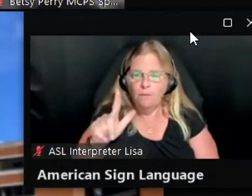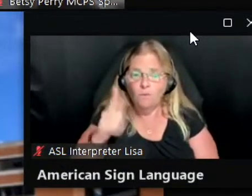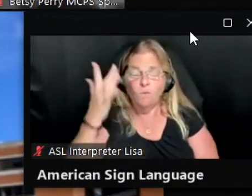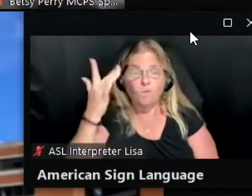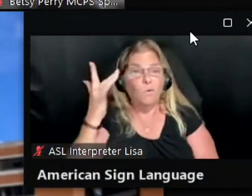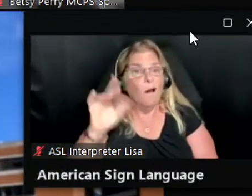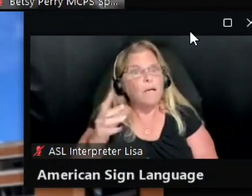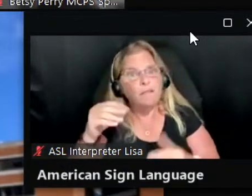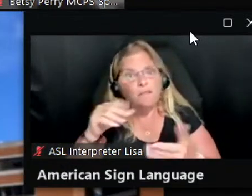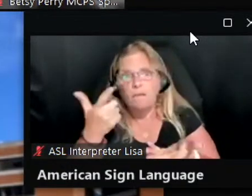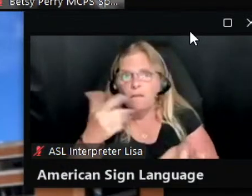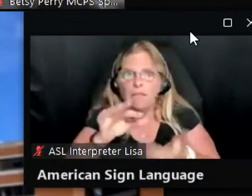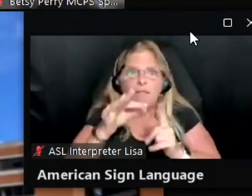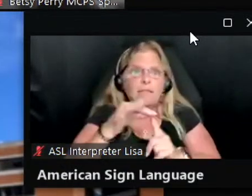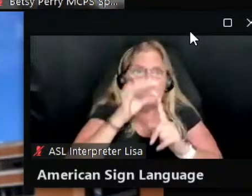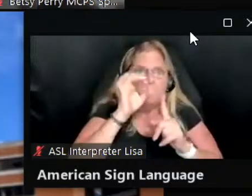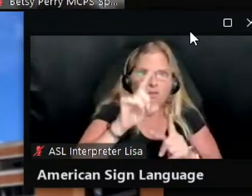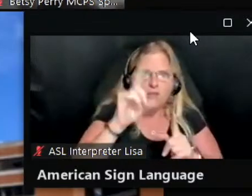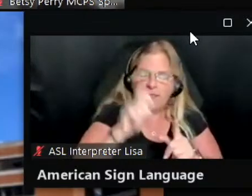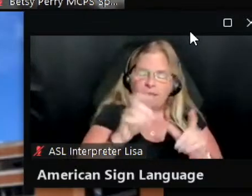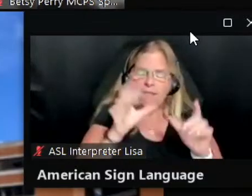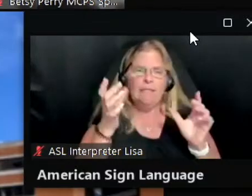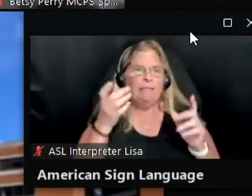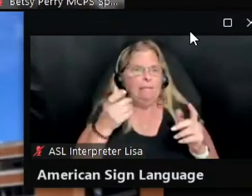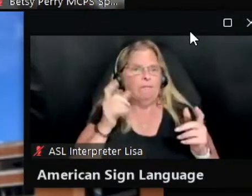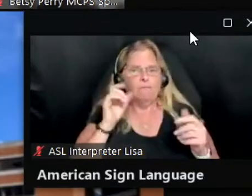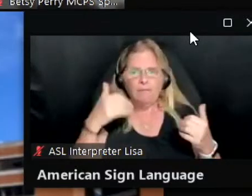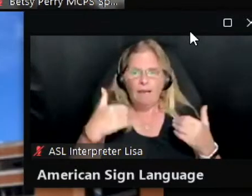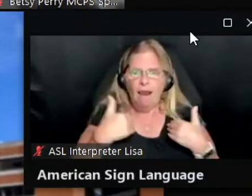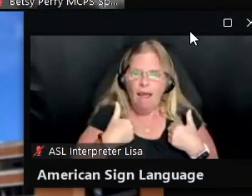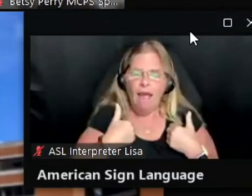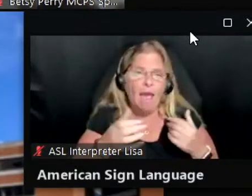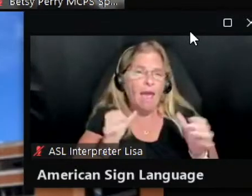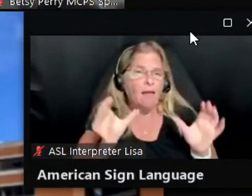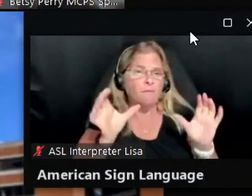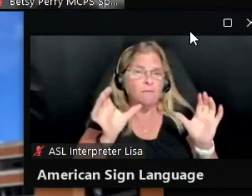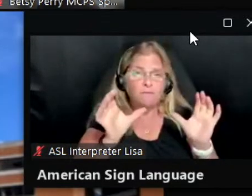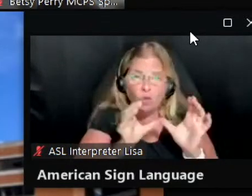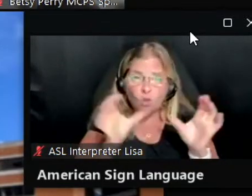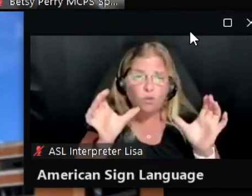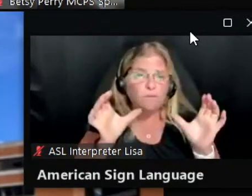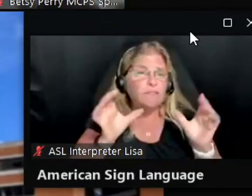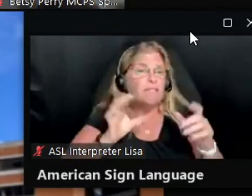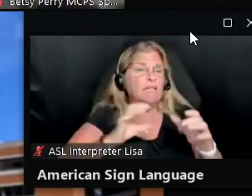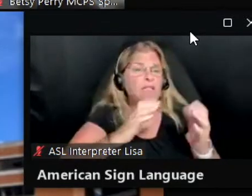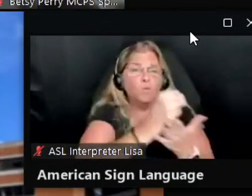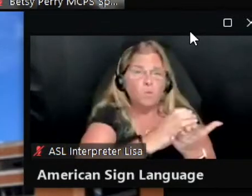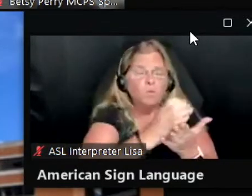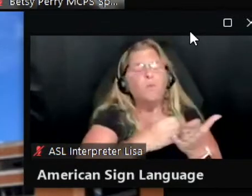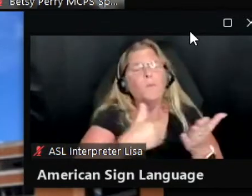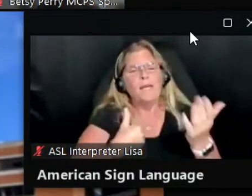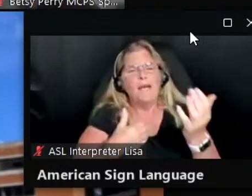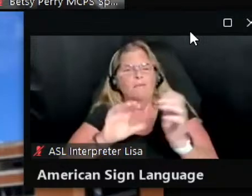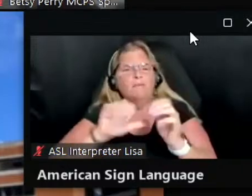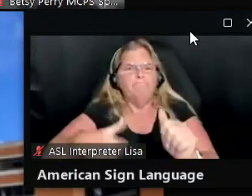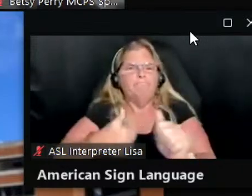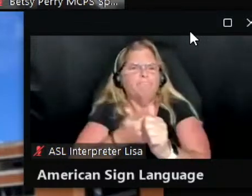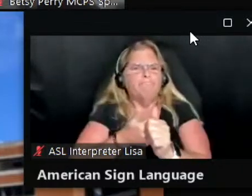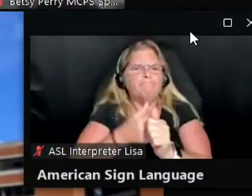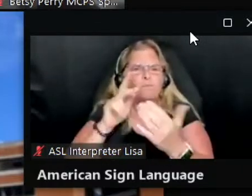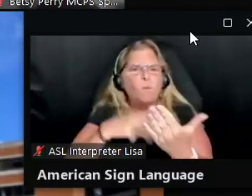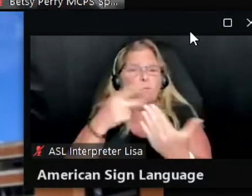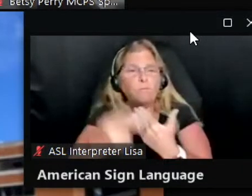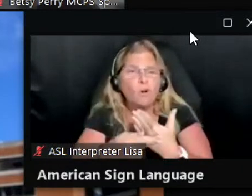to, or special educators have to get right now to have this embedded in. So we have a supplemental training program, but the importance